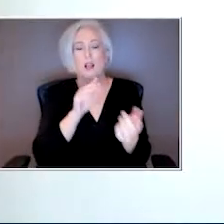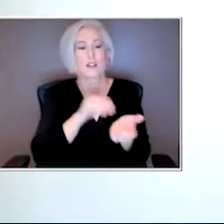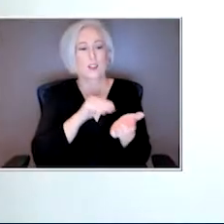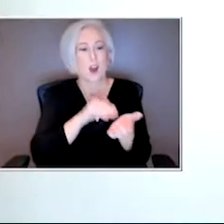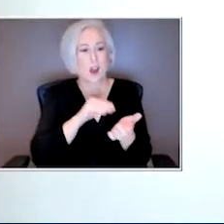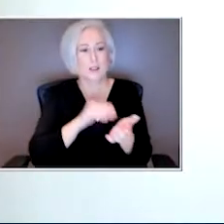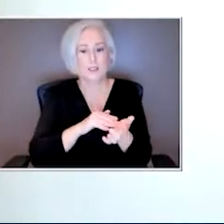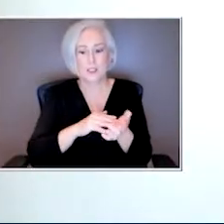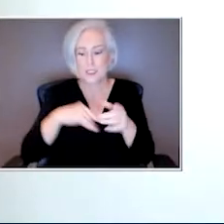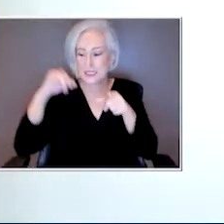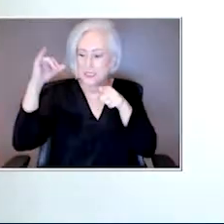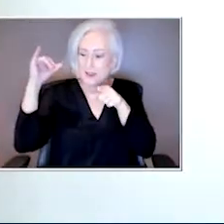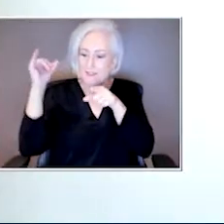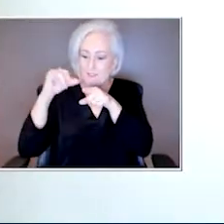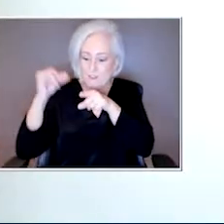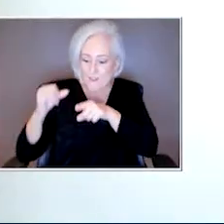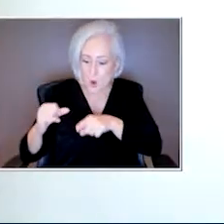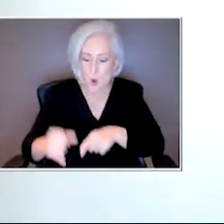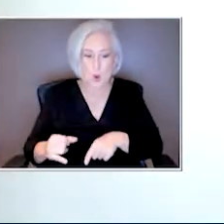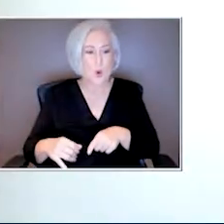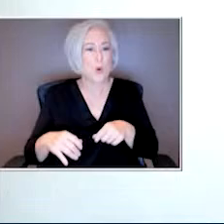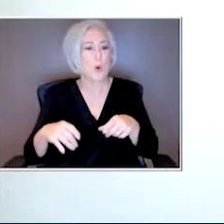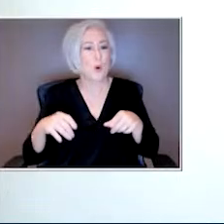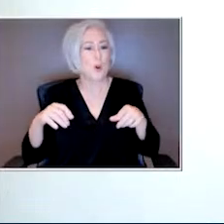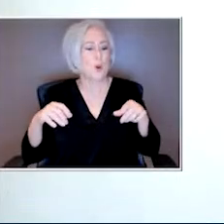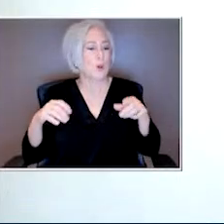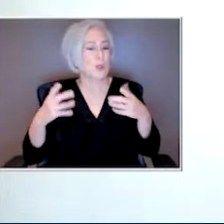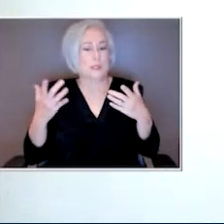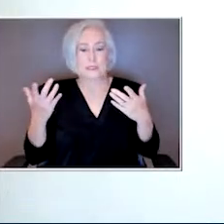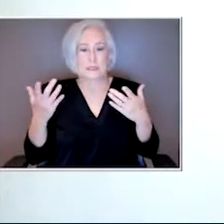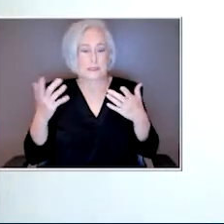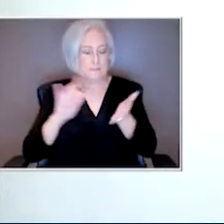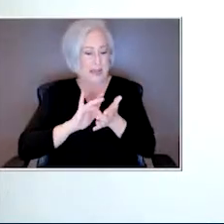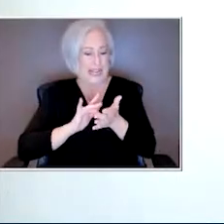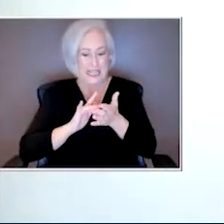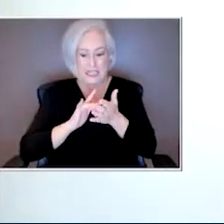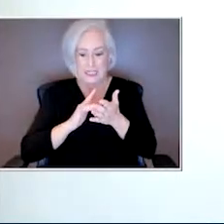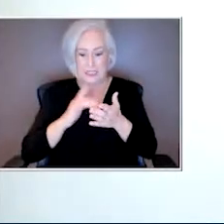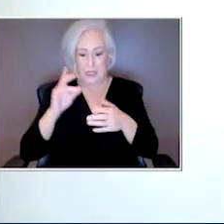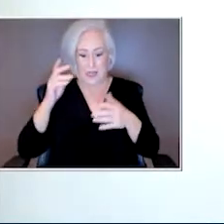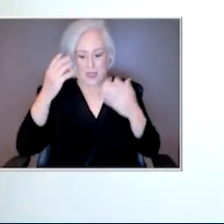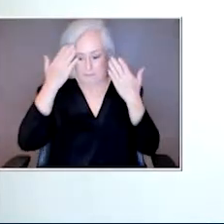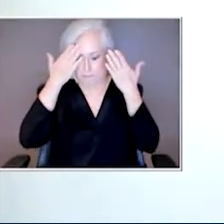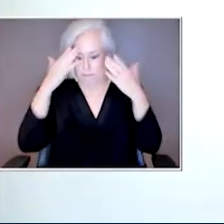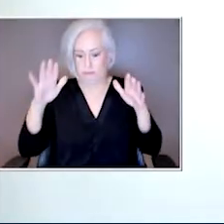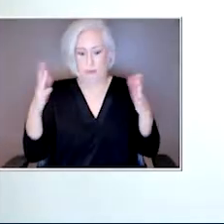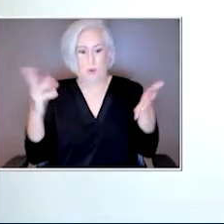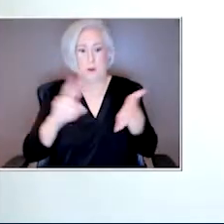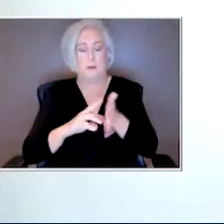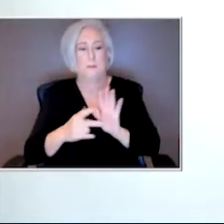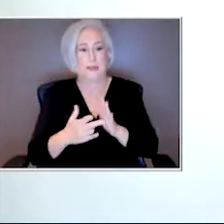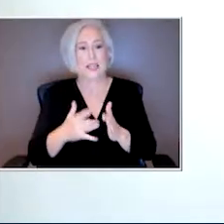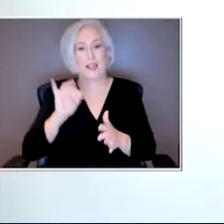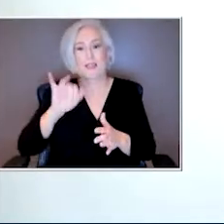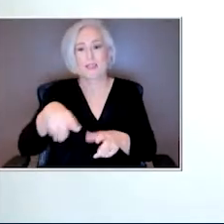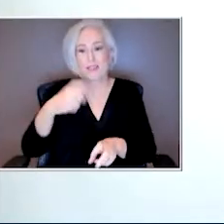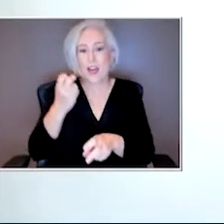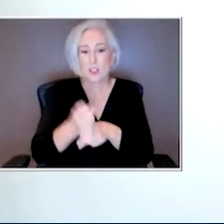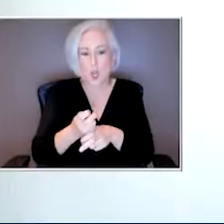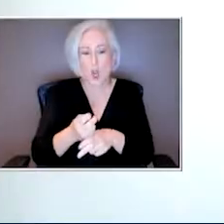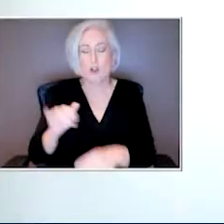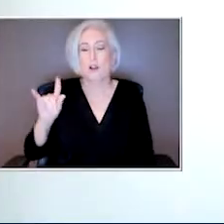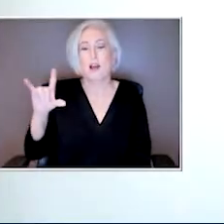medical terms that are so unknown to you. So I would say that's definitely the hardest part. And that's where Alex